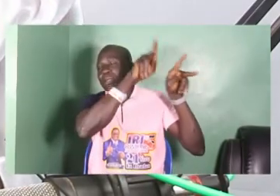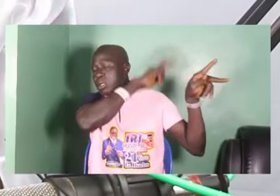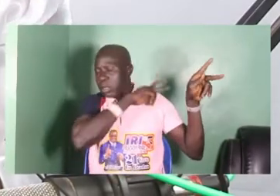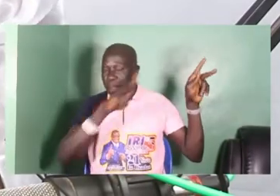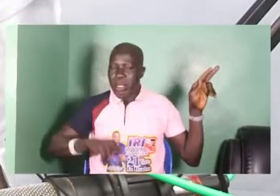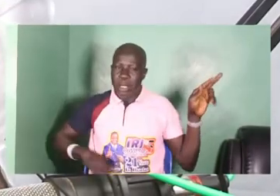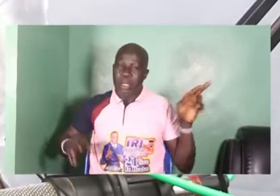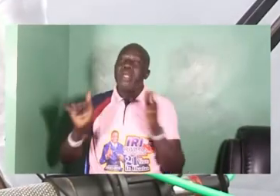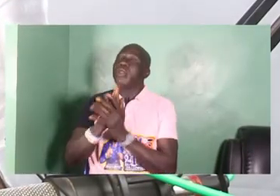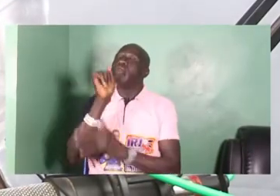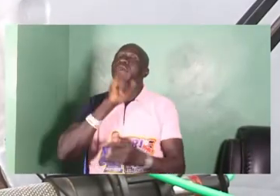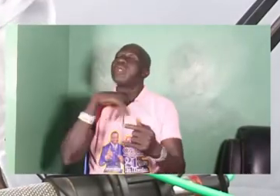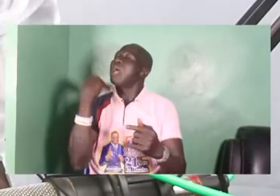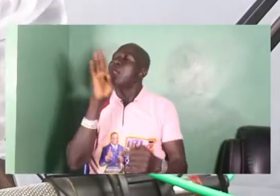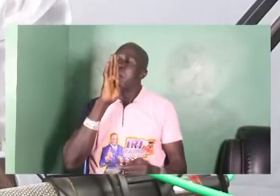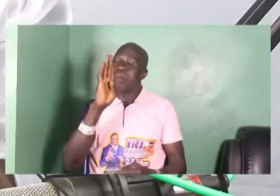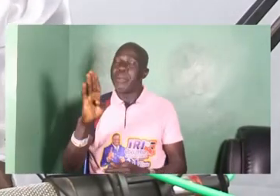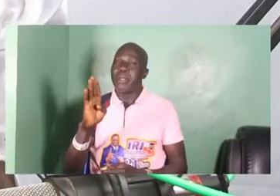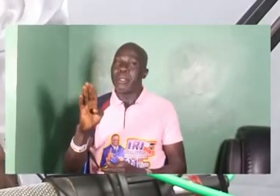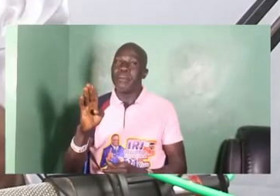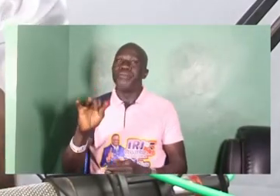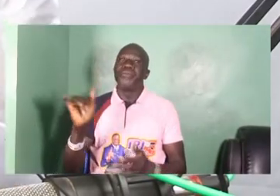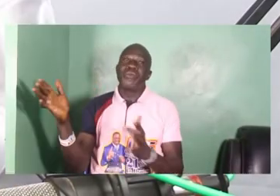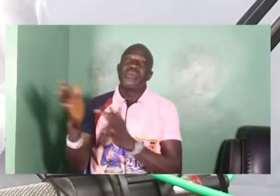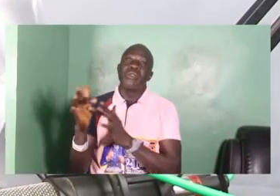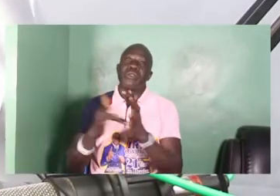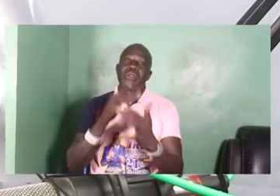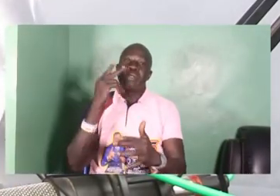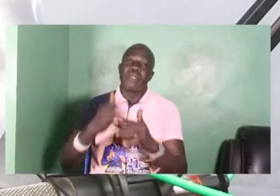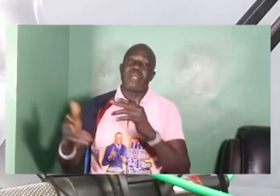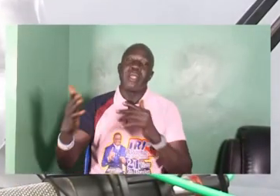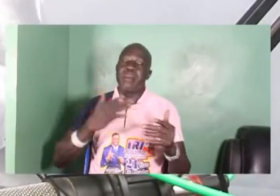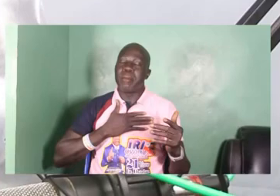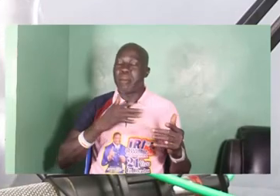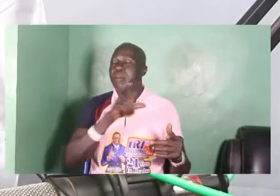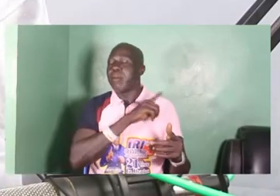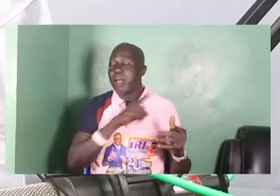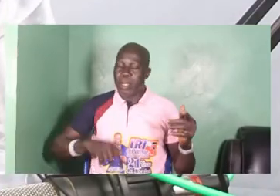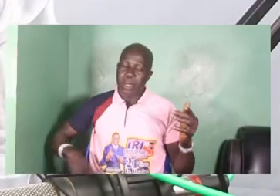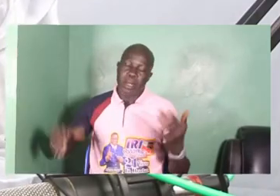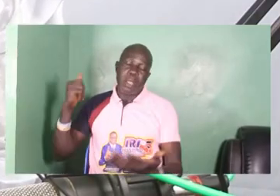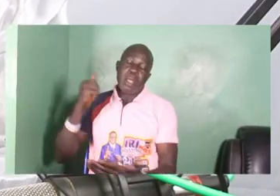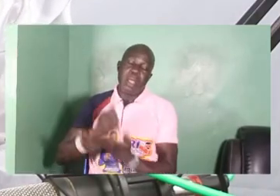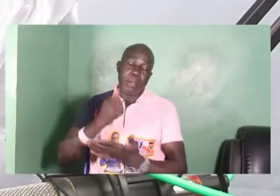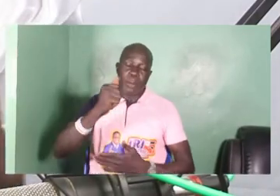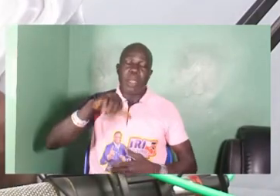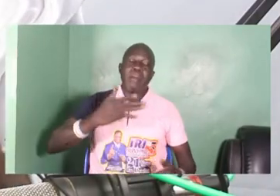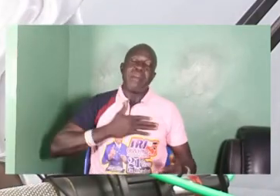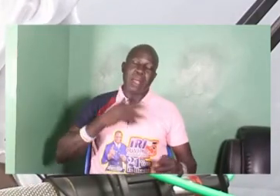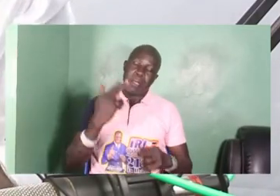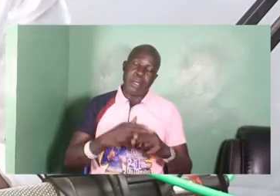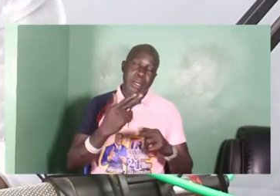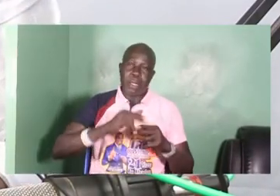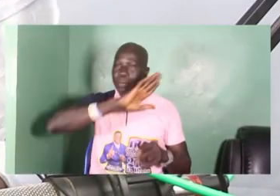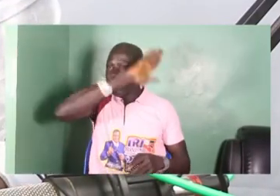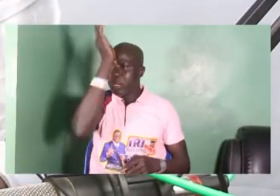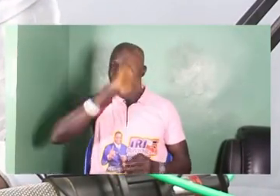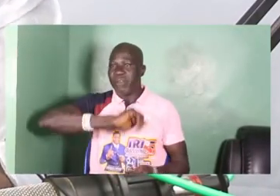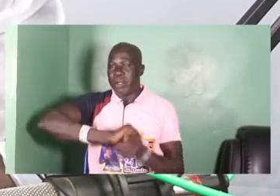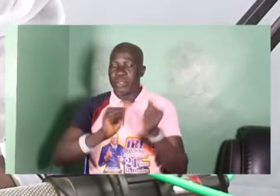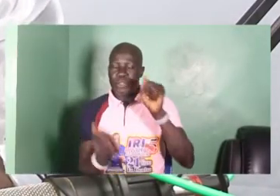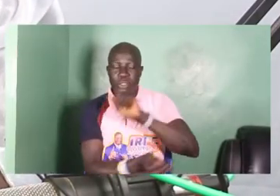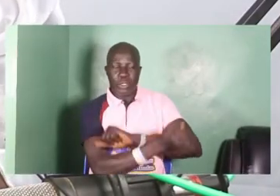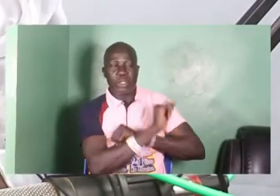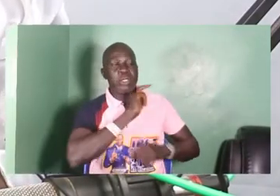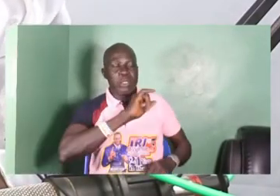Wa pray and ask him. Yesu. Oluwa. In Jesus' name alone. My name never changed.